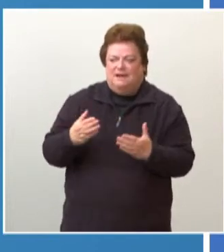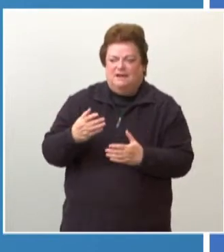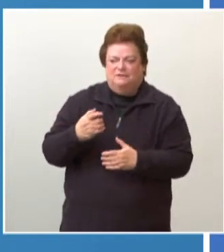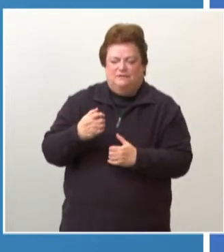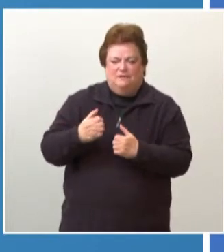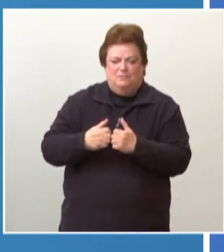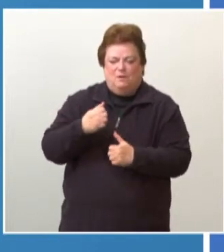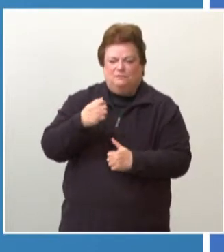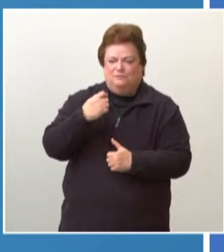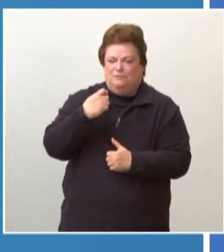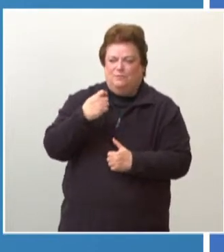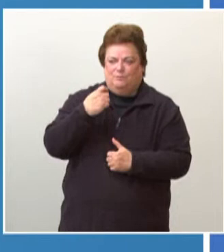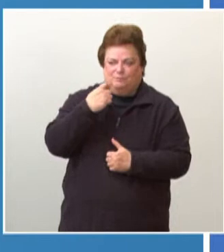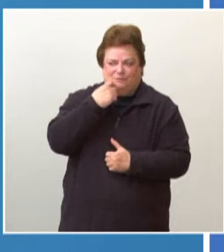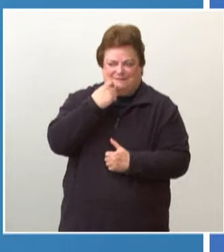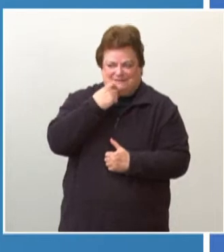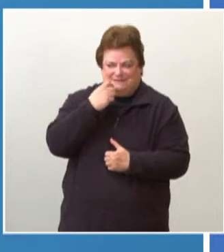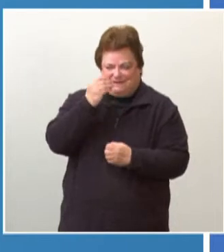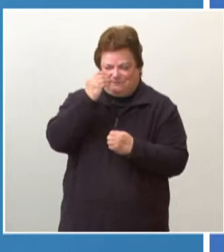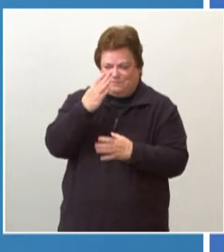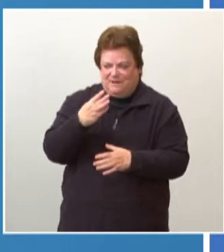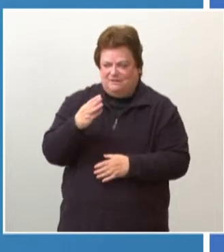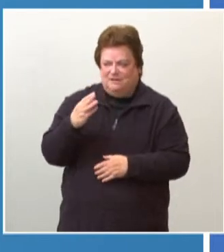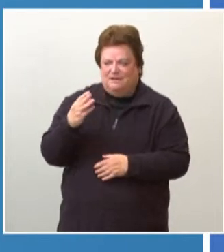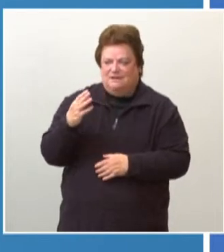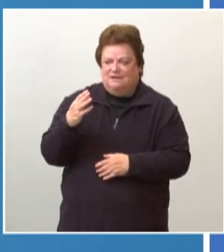latest vaccination percentages.